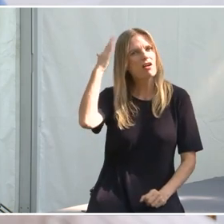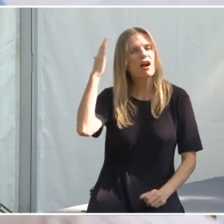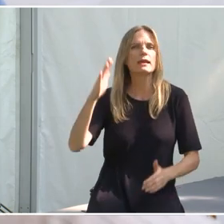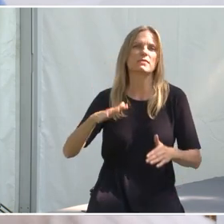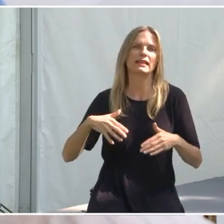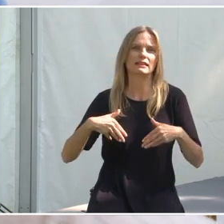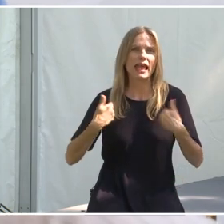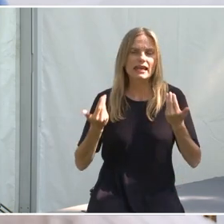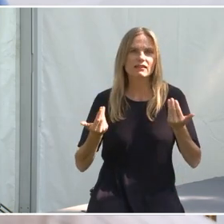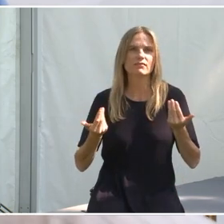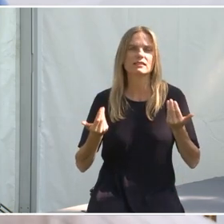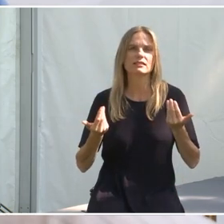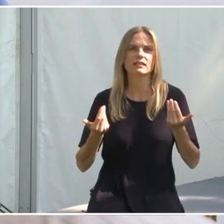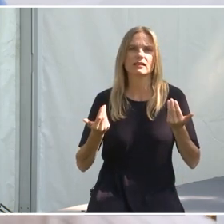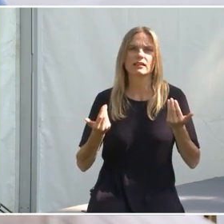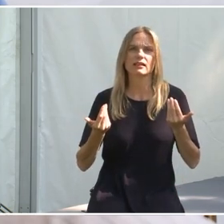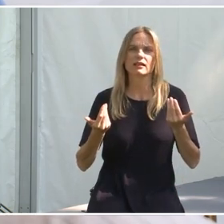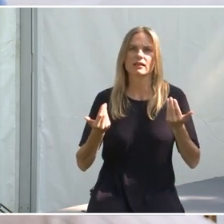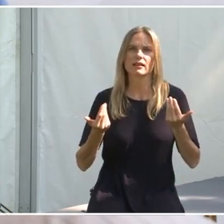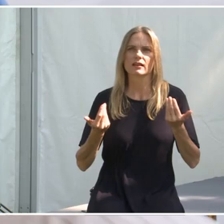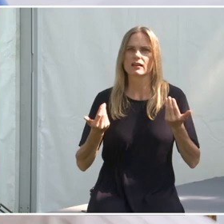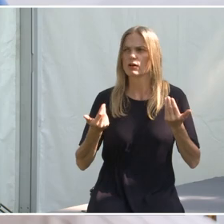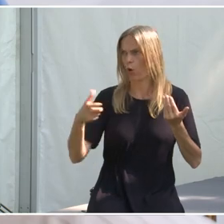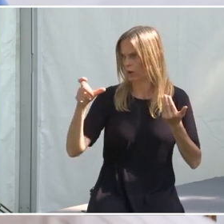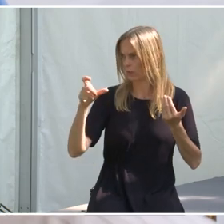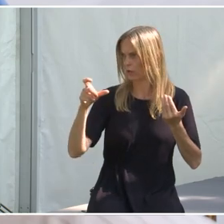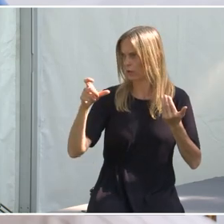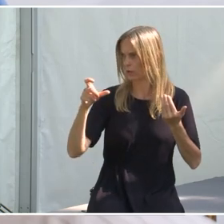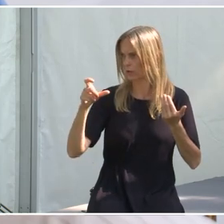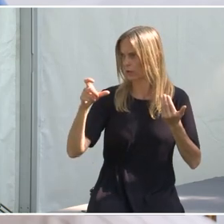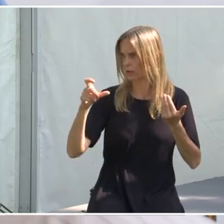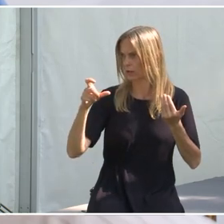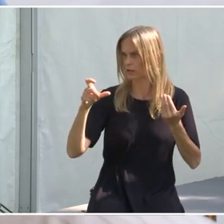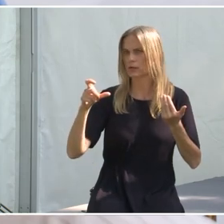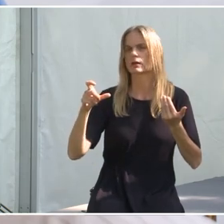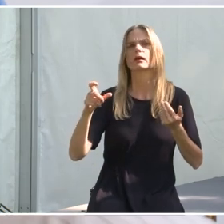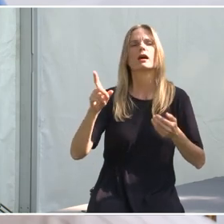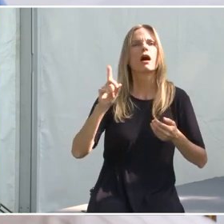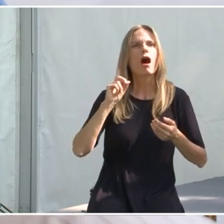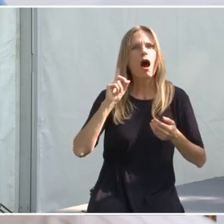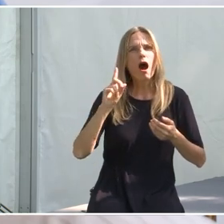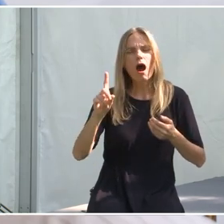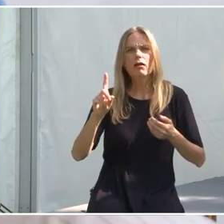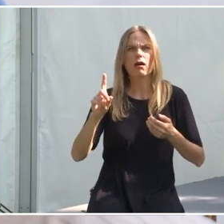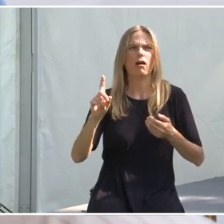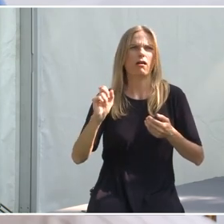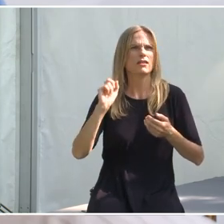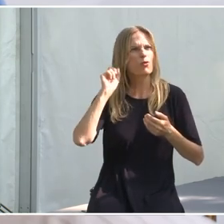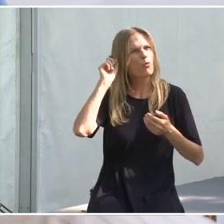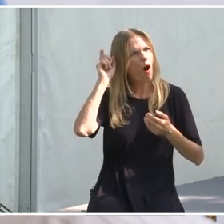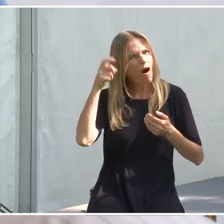there are more mental health issues among women, but it's actually not even as big as you would expect. If we